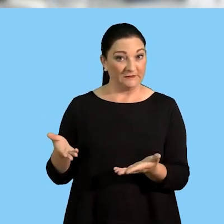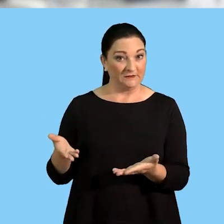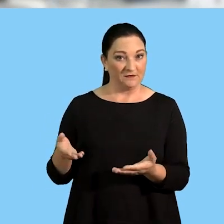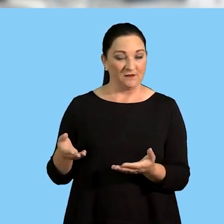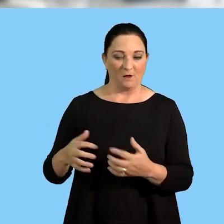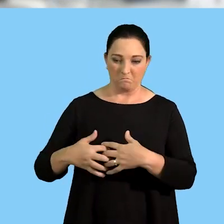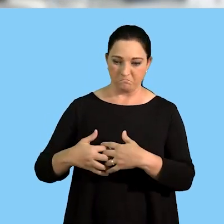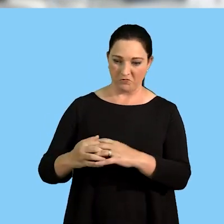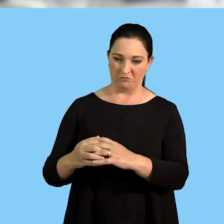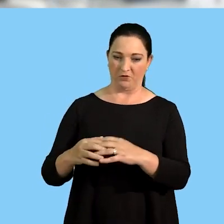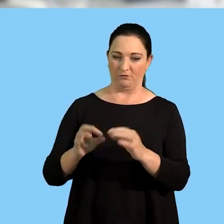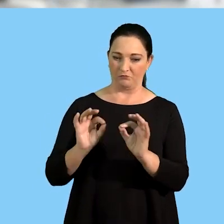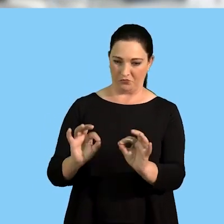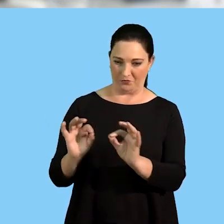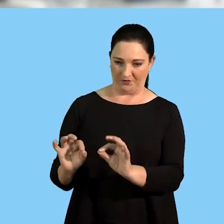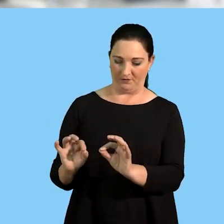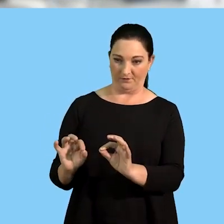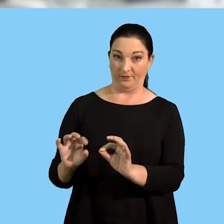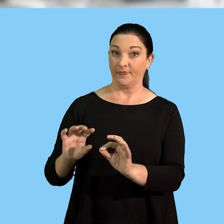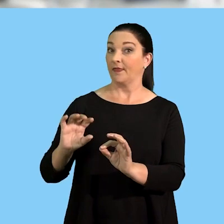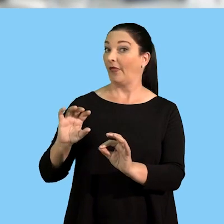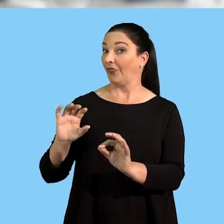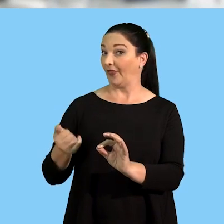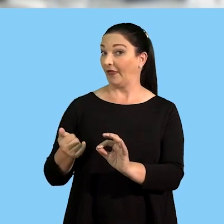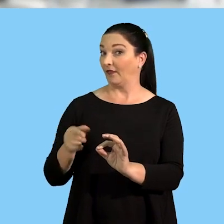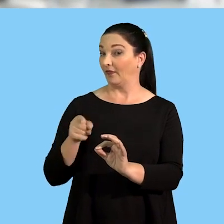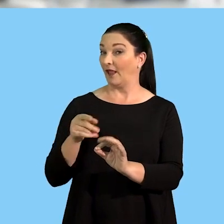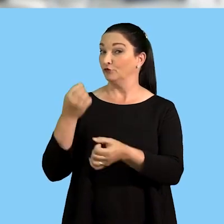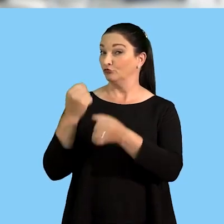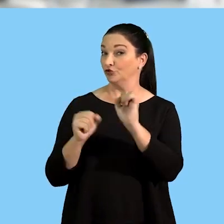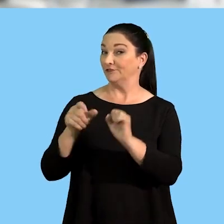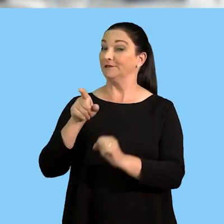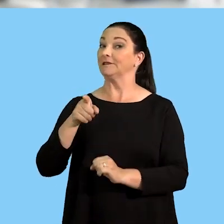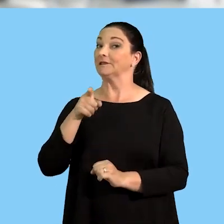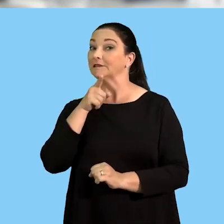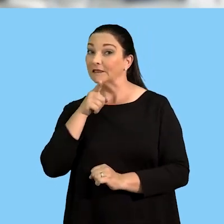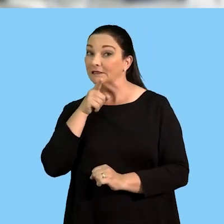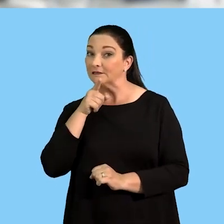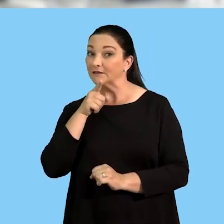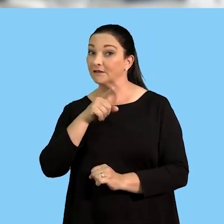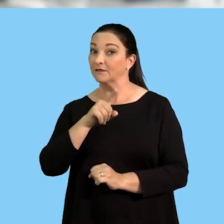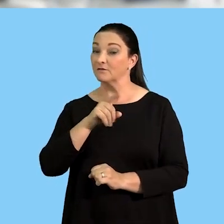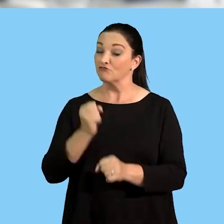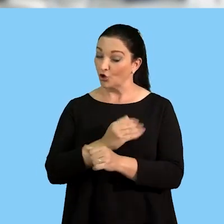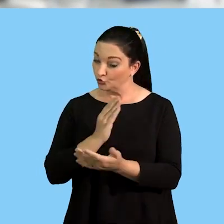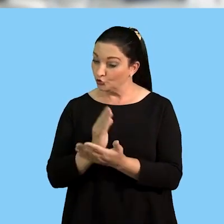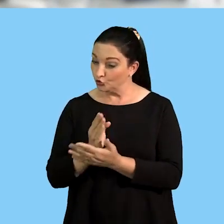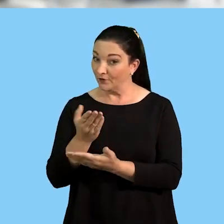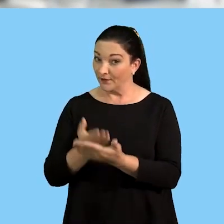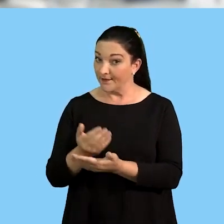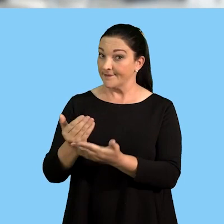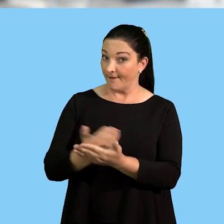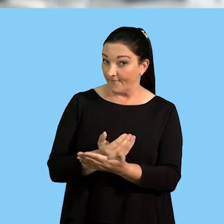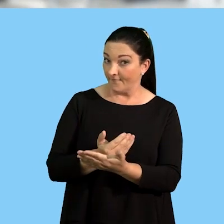is installed properly. I then need to conduct certain tests to verify that the machine is safe to